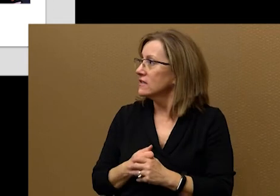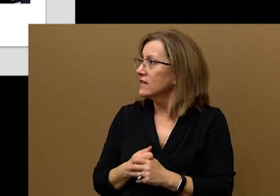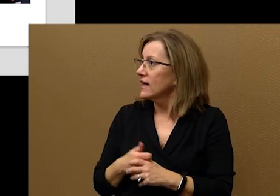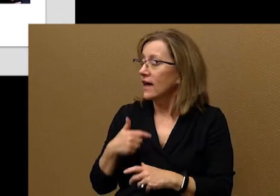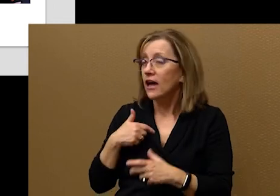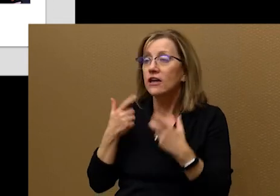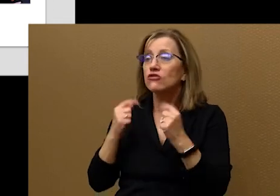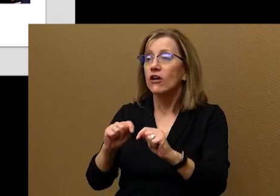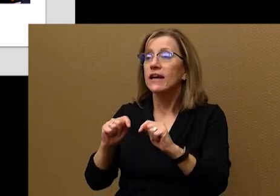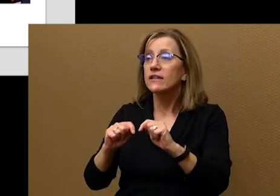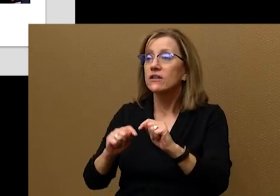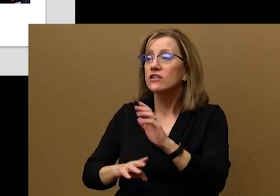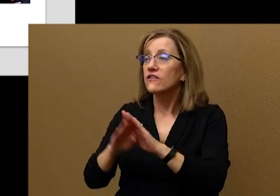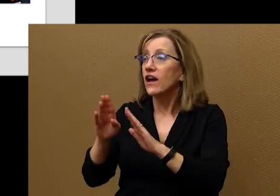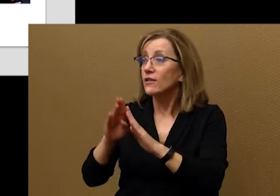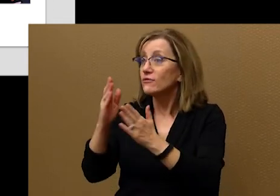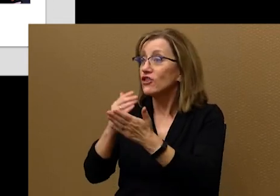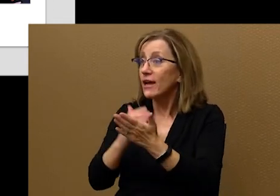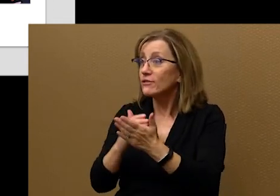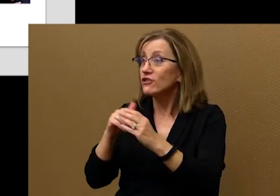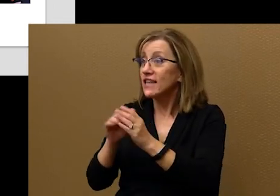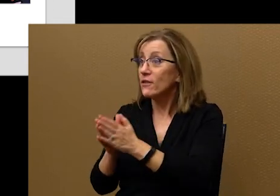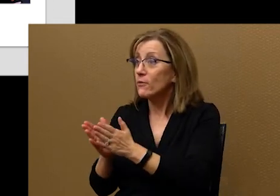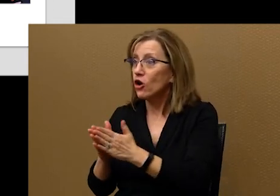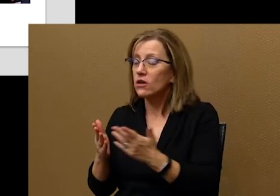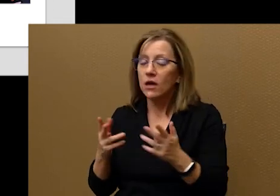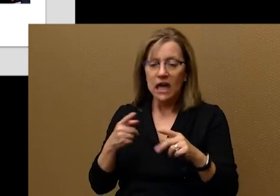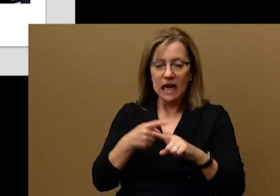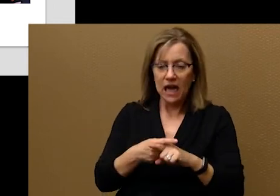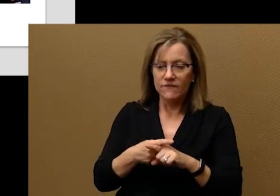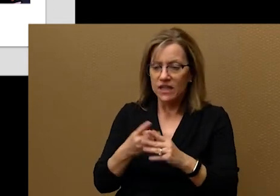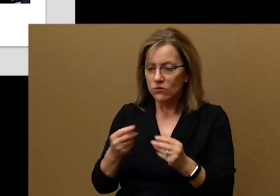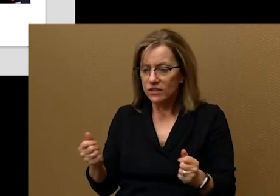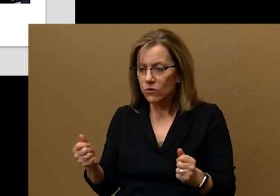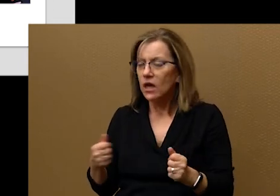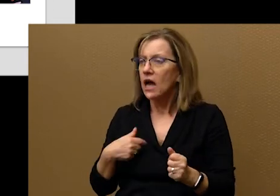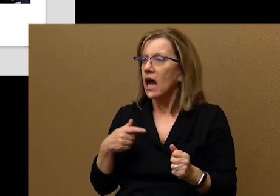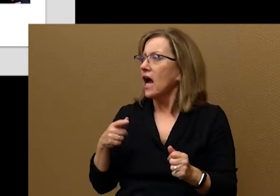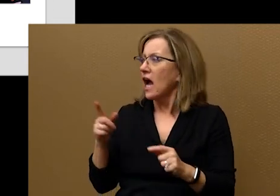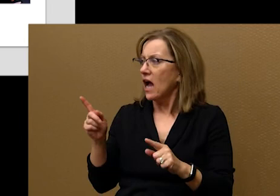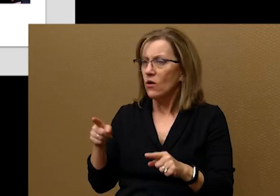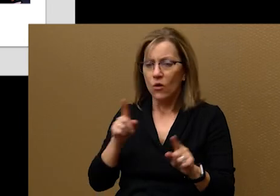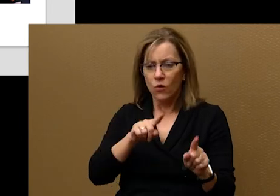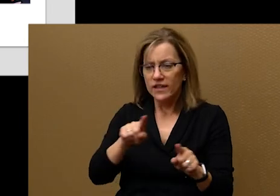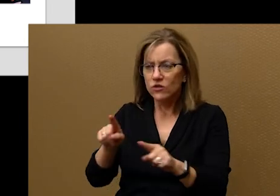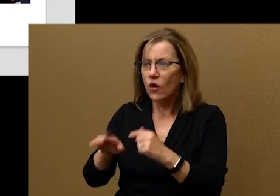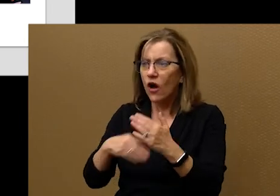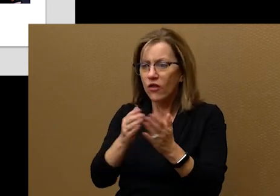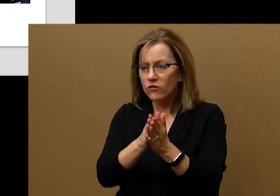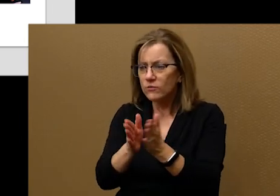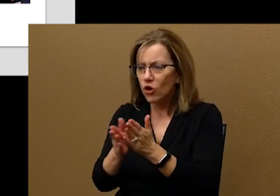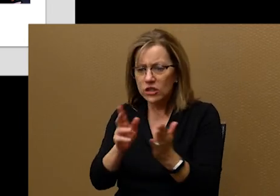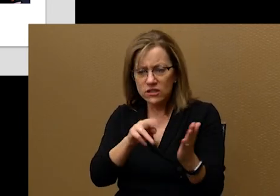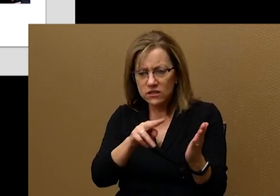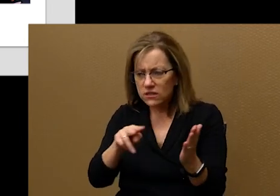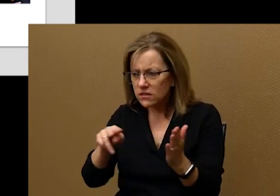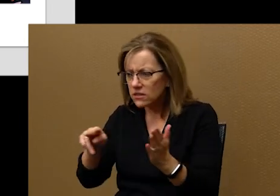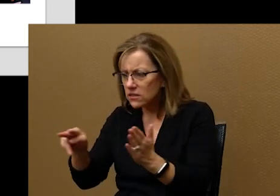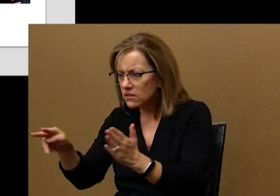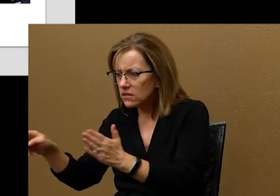develop my chapters in here on conflict resolution, I went to all these books about teaching conflict resolution to